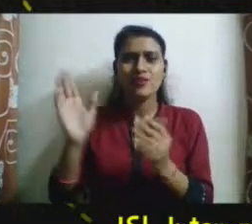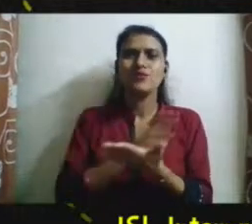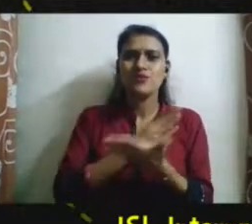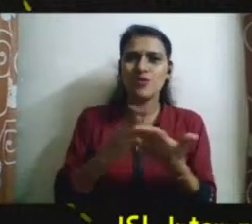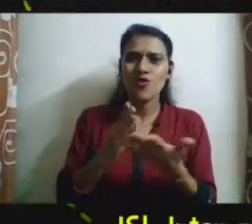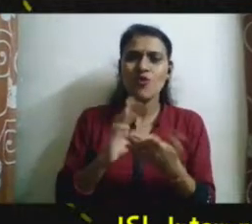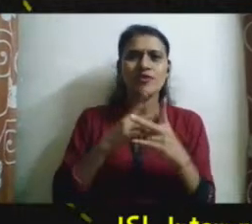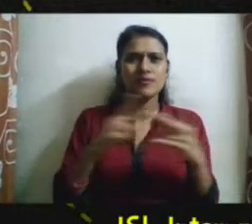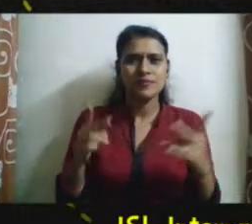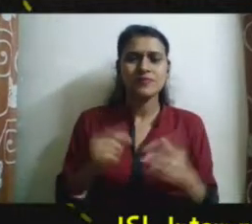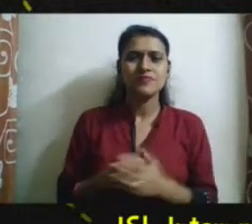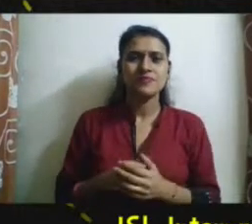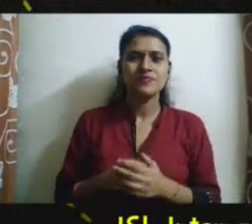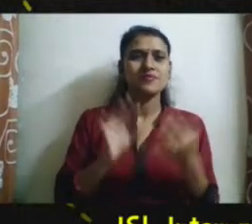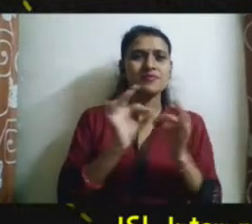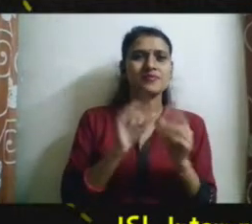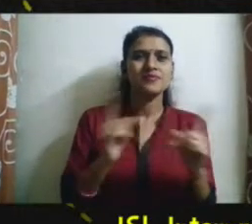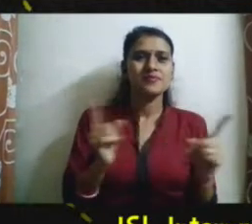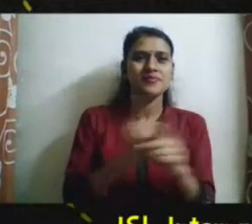or some kind of